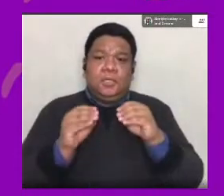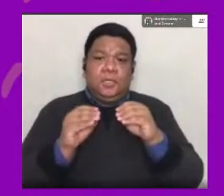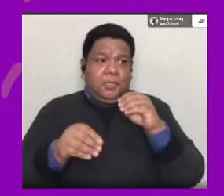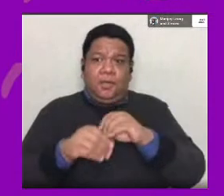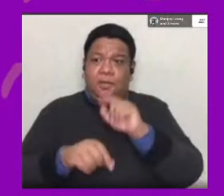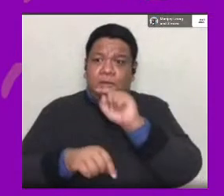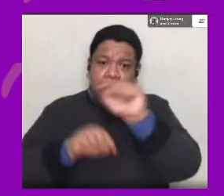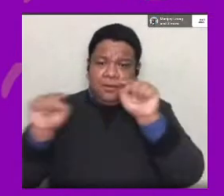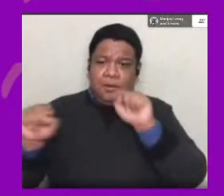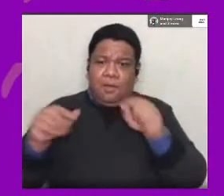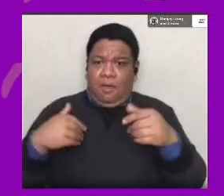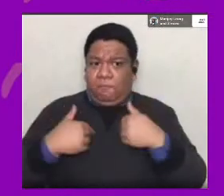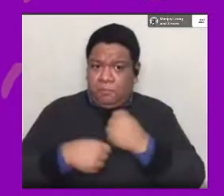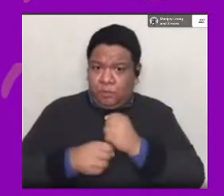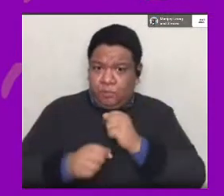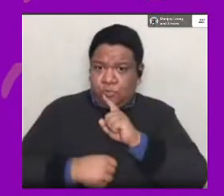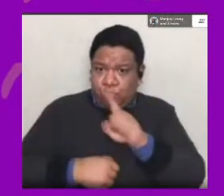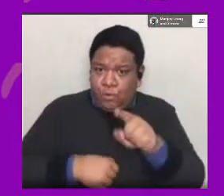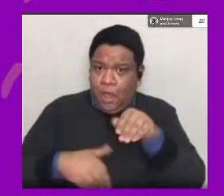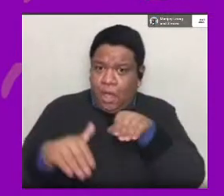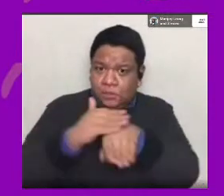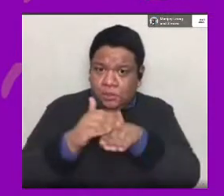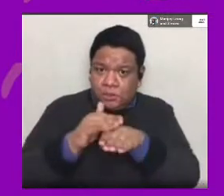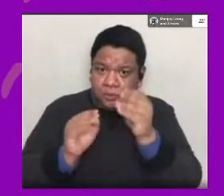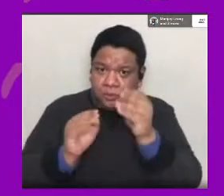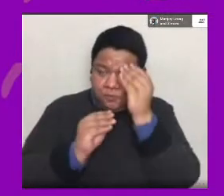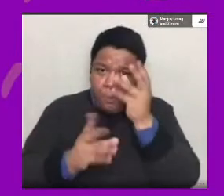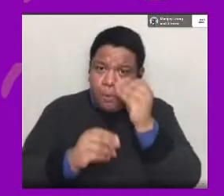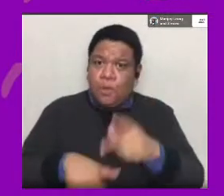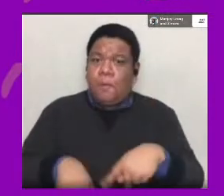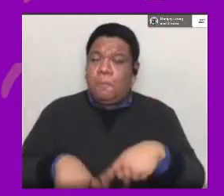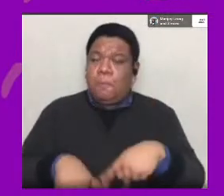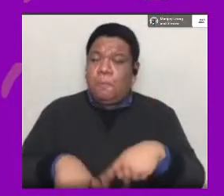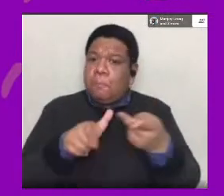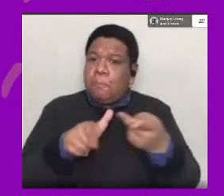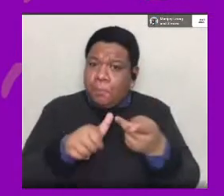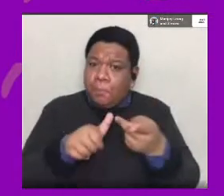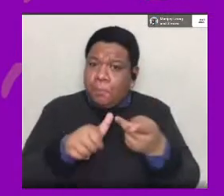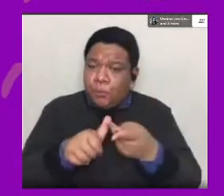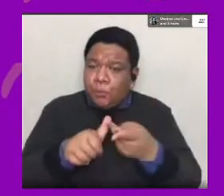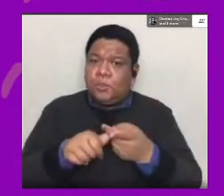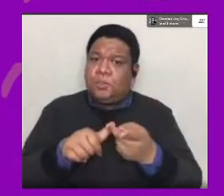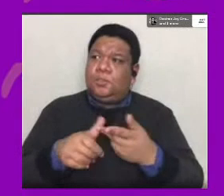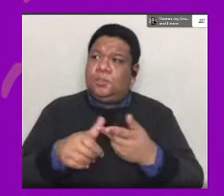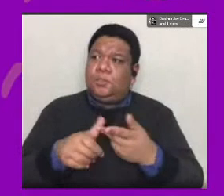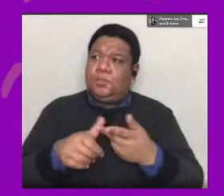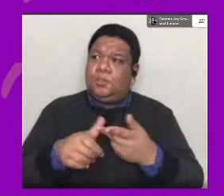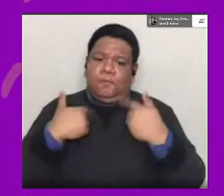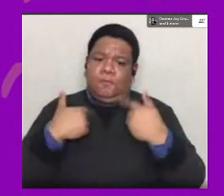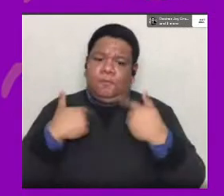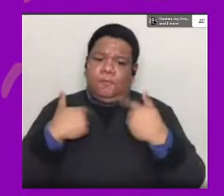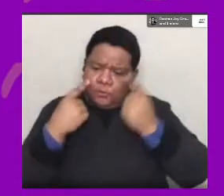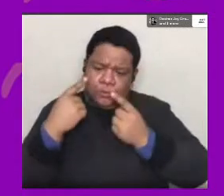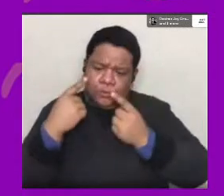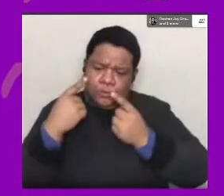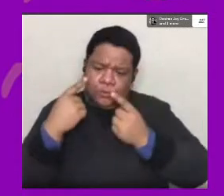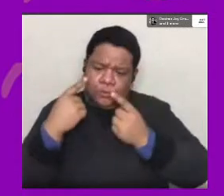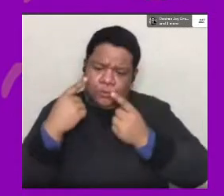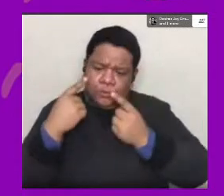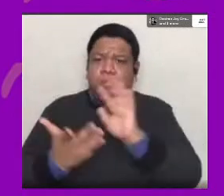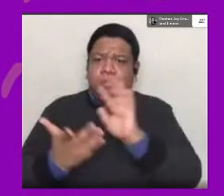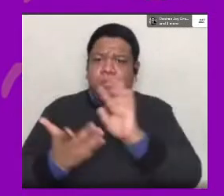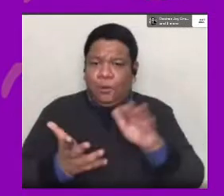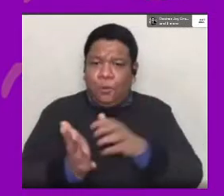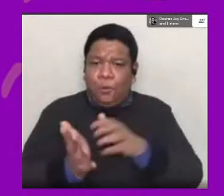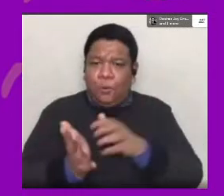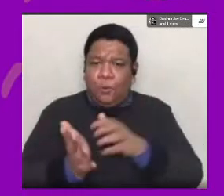assured access to information, prioritization? Will measures consider their vulnerabilities? Will